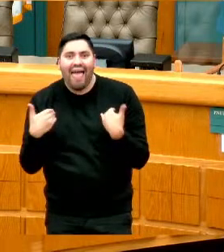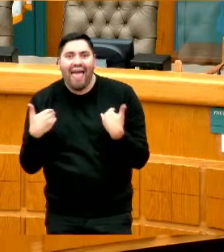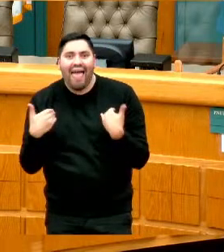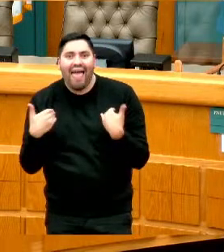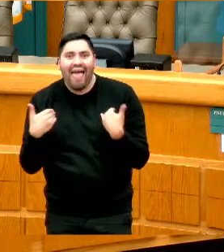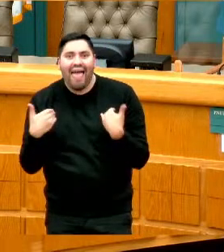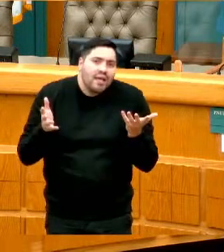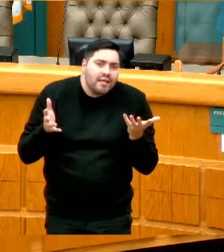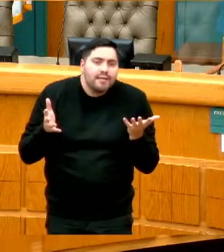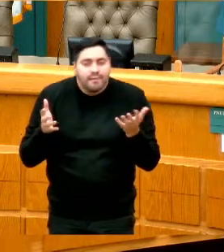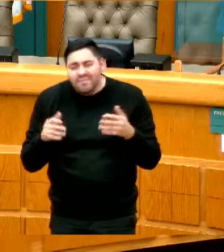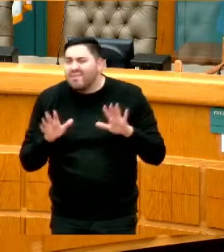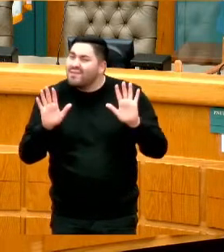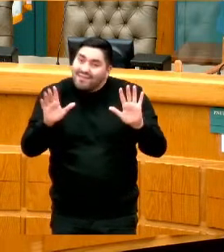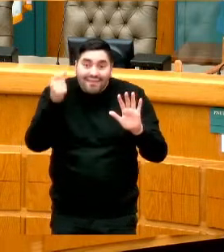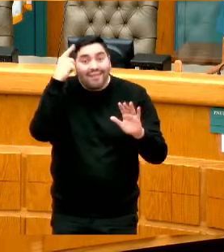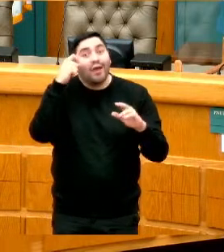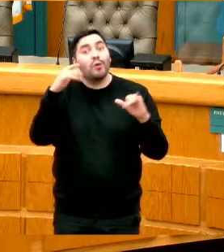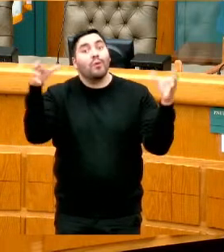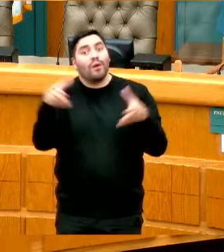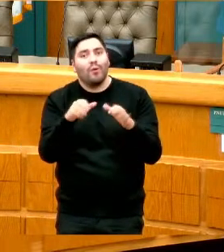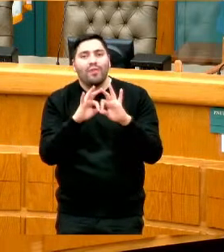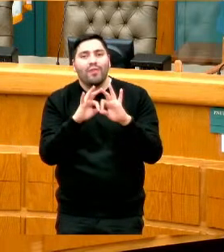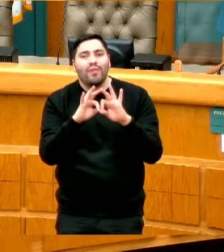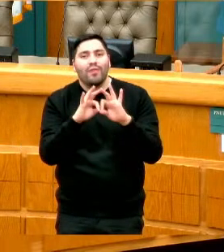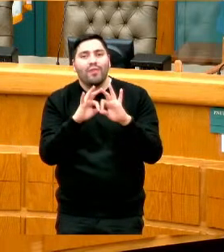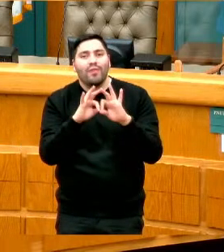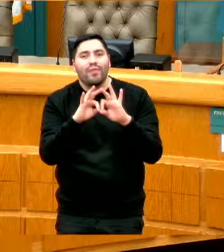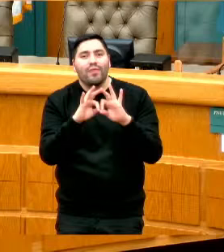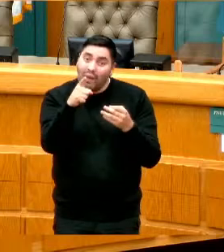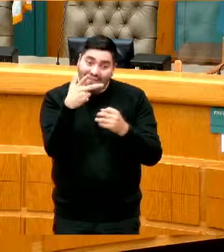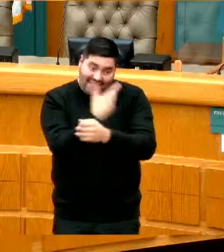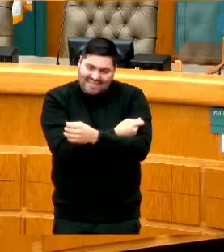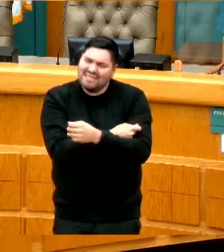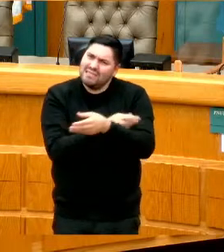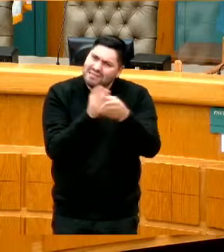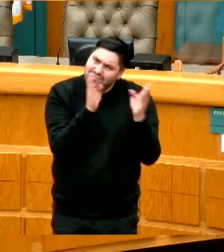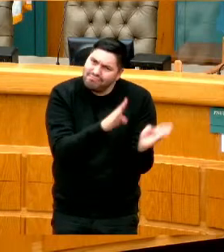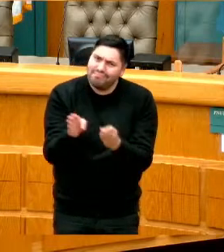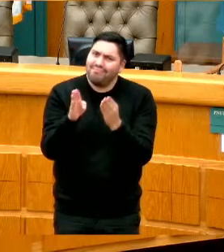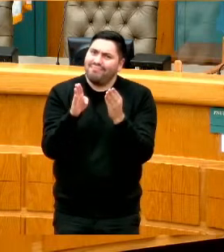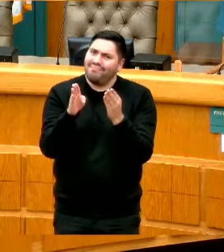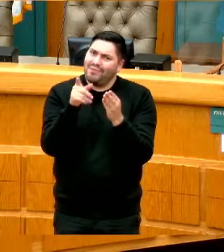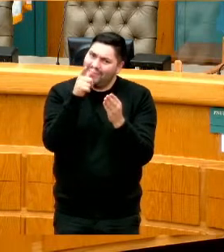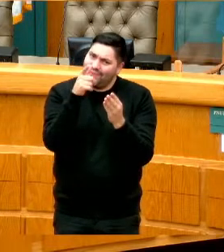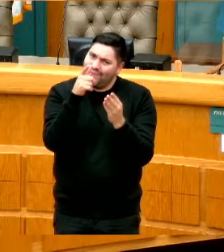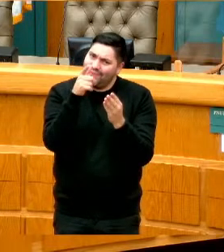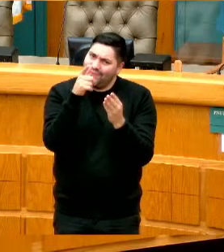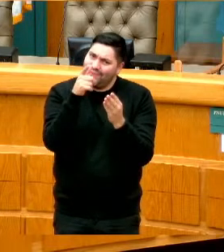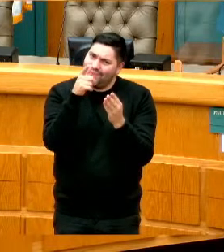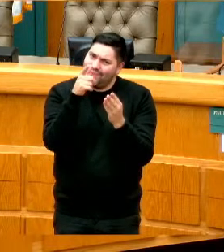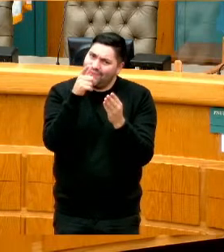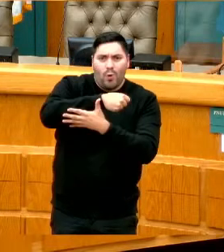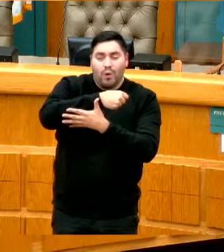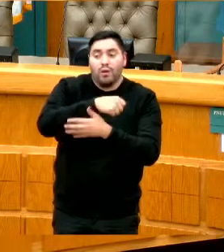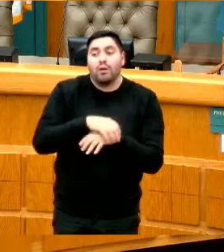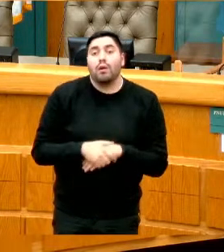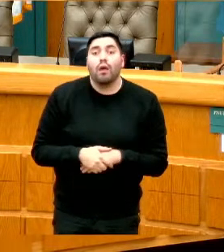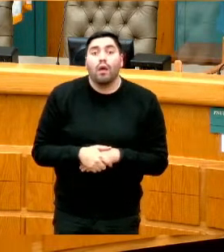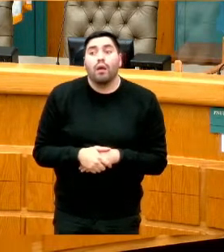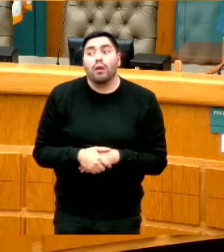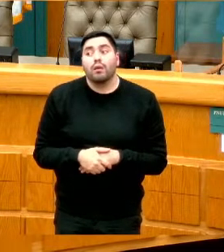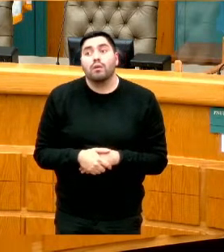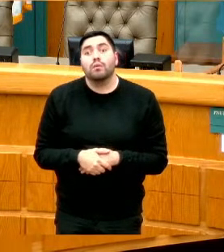vaccine plan. Make getting vaccinated a priority. I want to be very clear. You are not